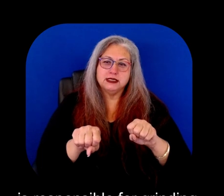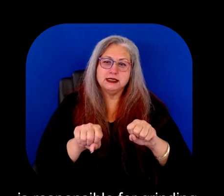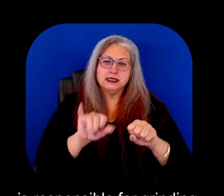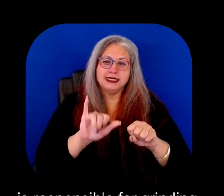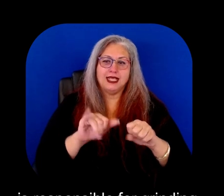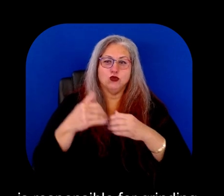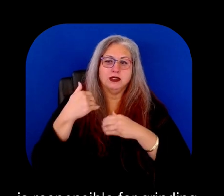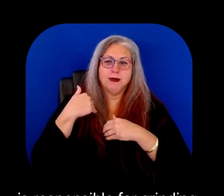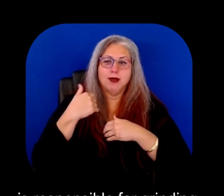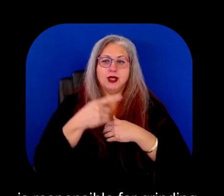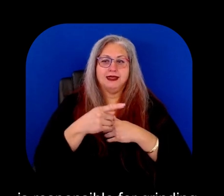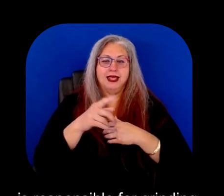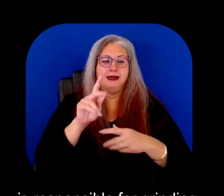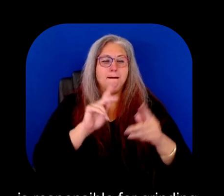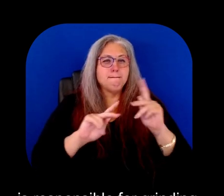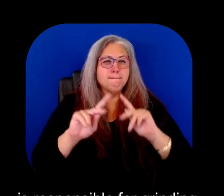is responsible